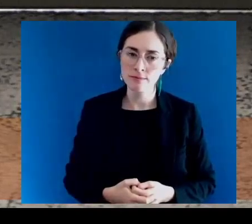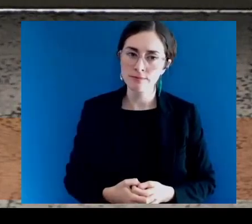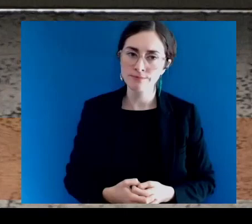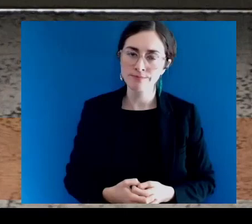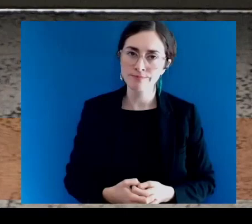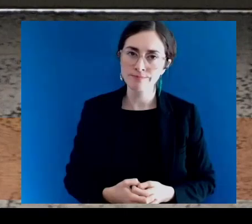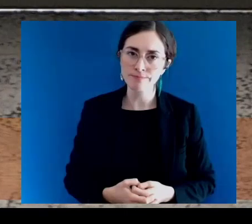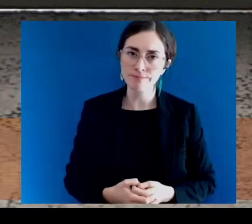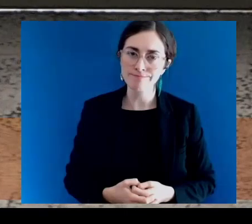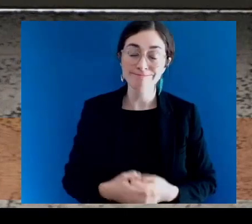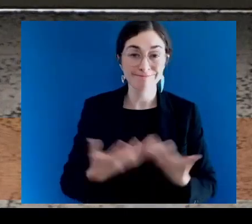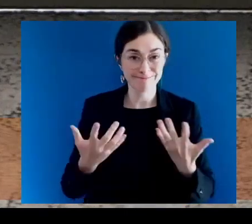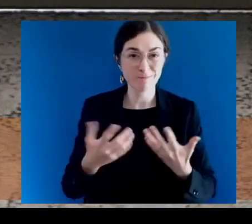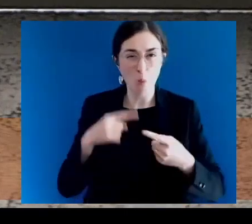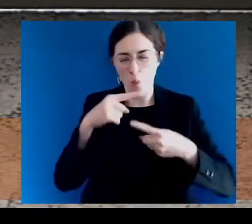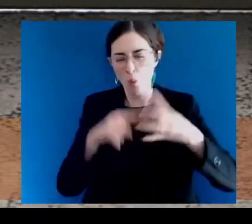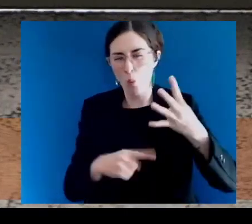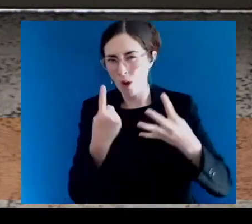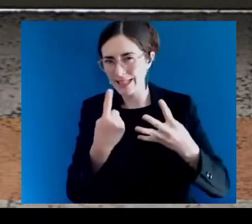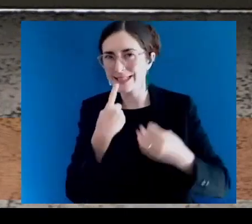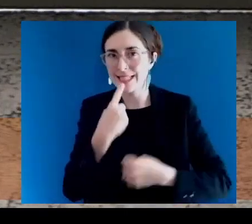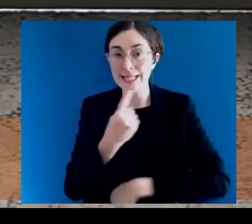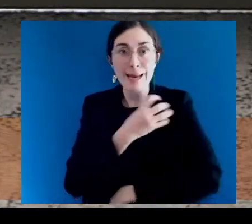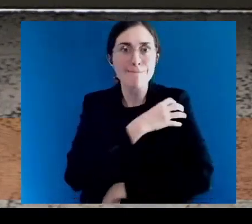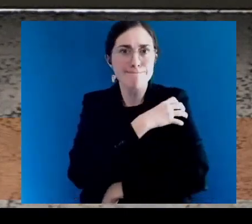by First Nations people in